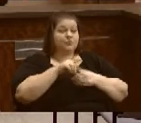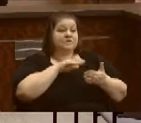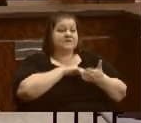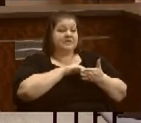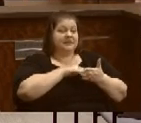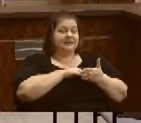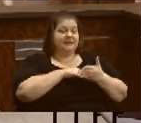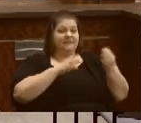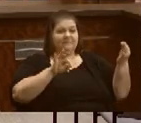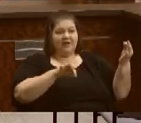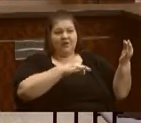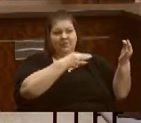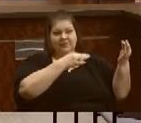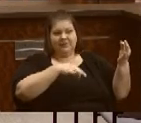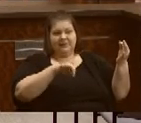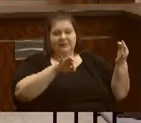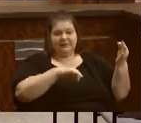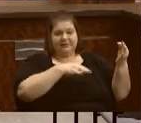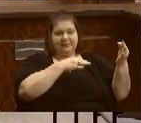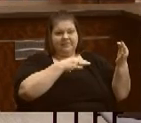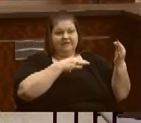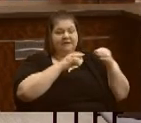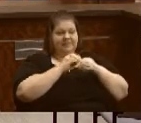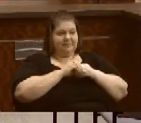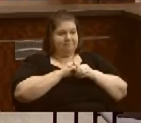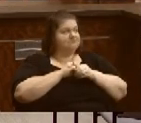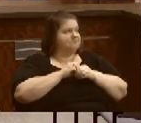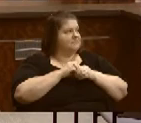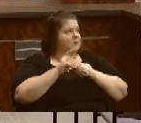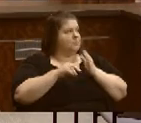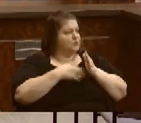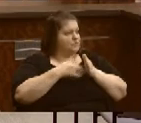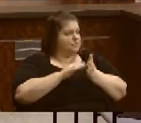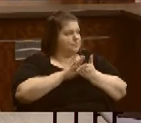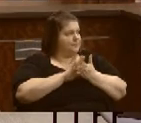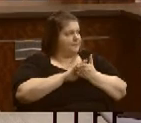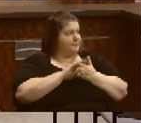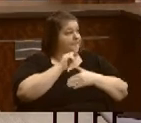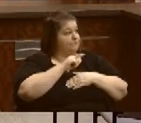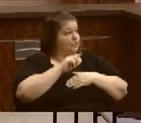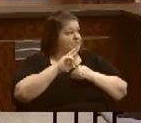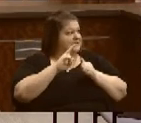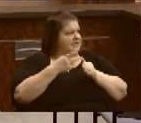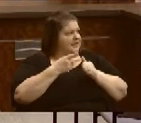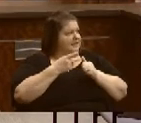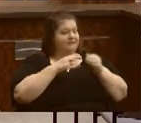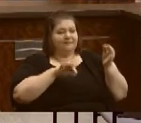at the Conservatory of Music of Tampico, right? You were second violin.